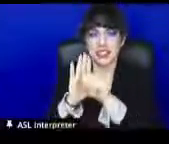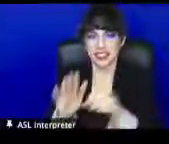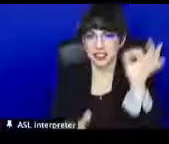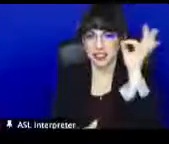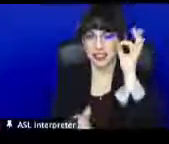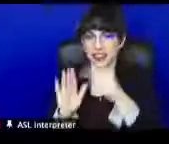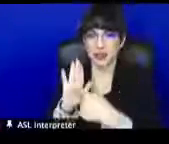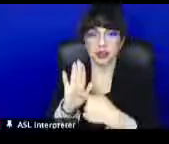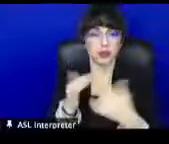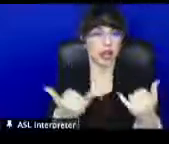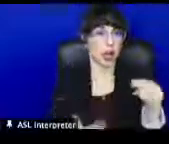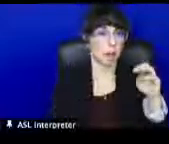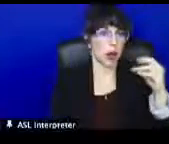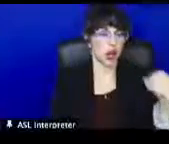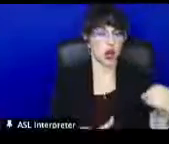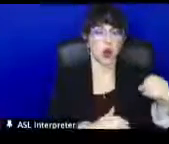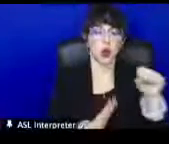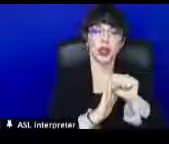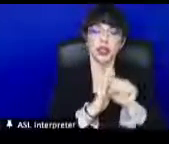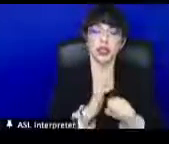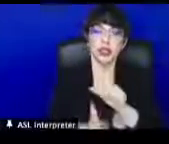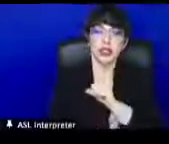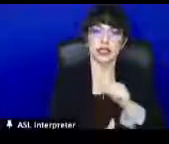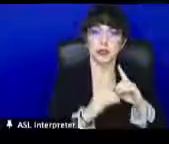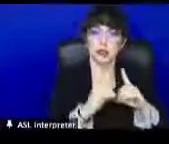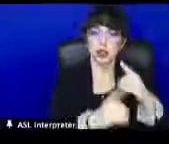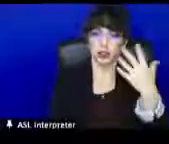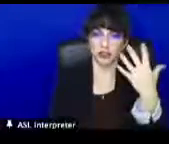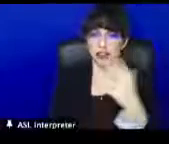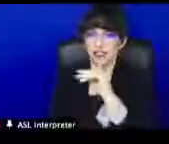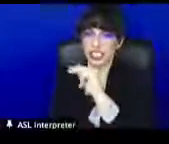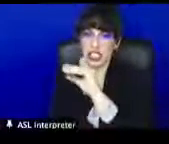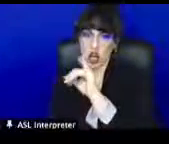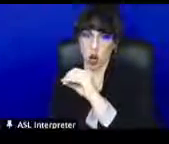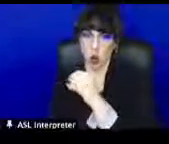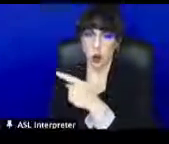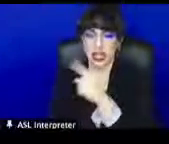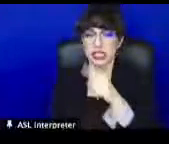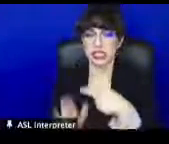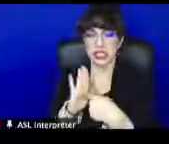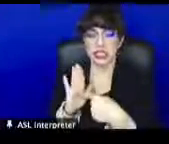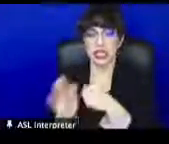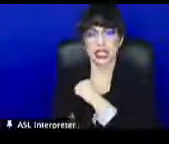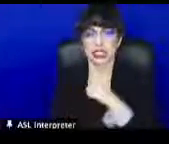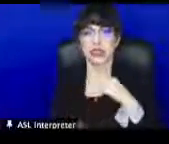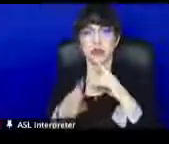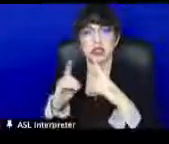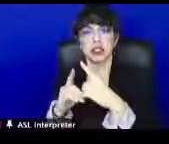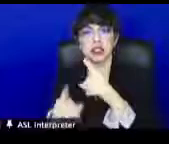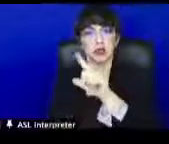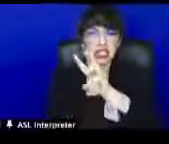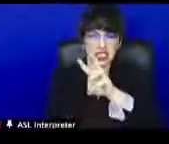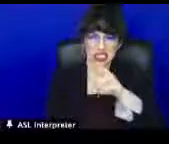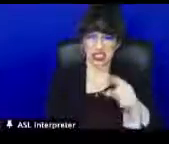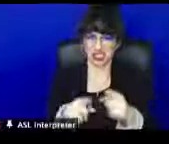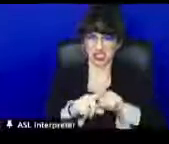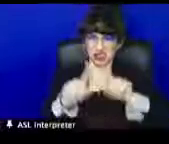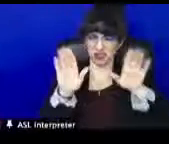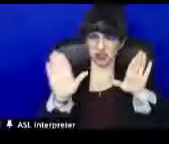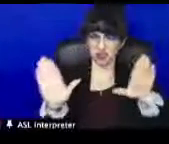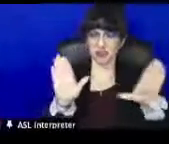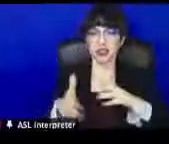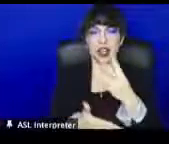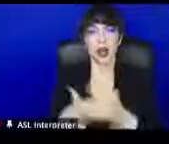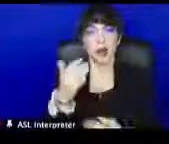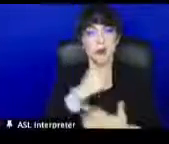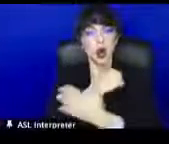is represented by State Assembly District 5, and Inyo County is represented by Assembly District 26. Both counties are